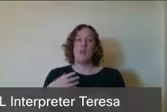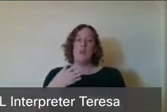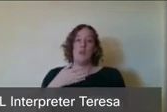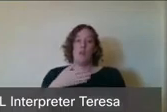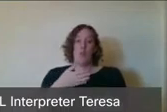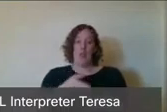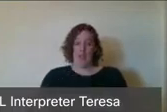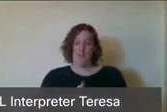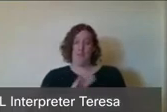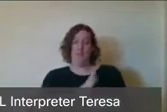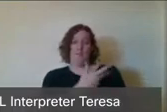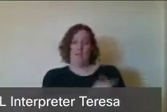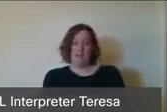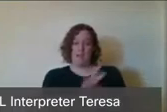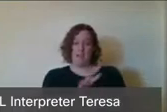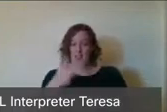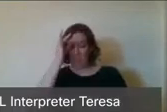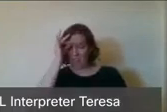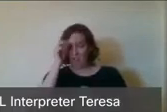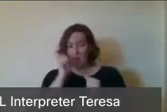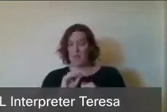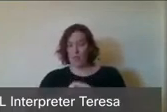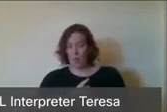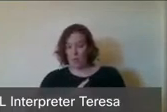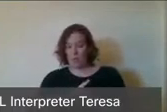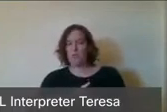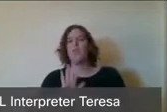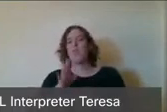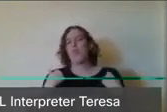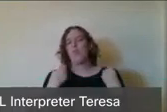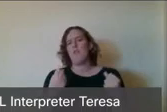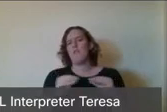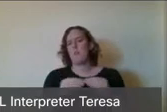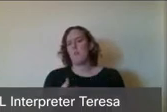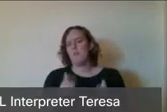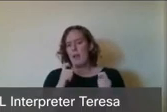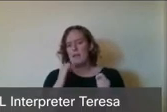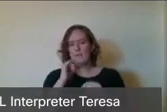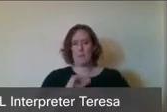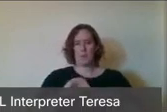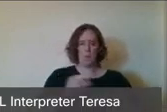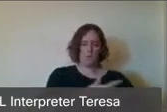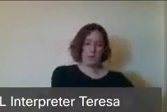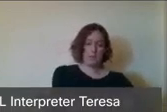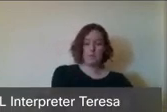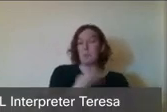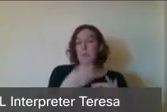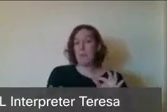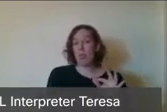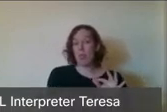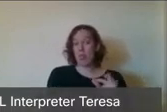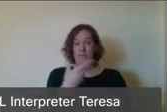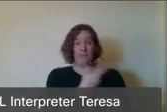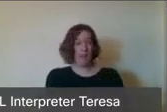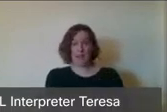get COVID-19, your recovery will be much quicker than it would have been had you not been vaccinated. It's simple. Vaccines